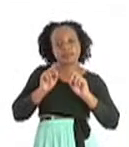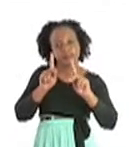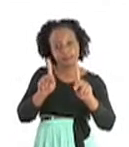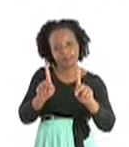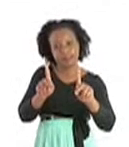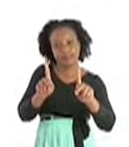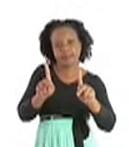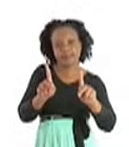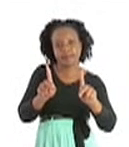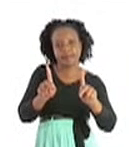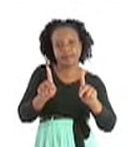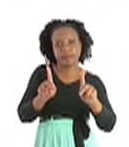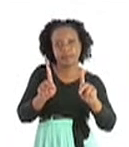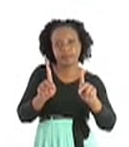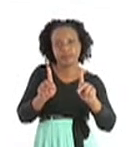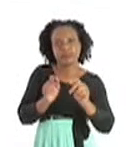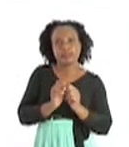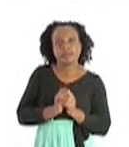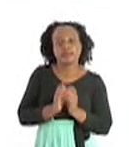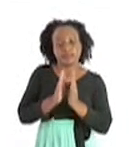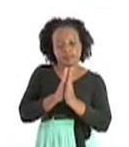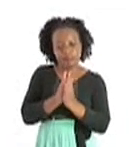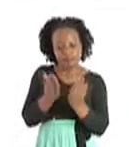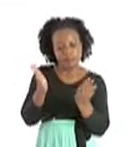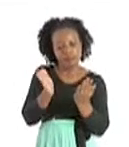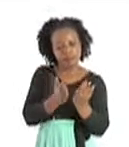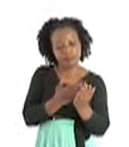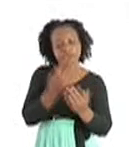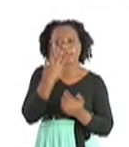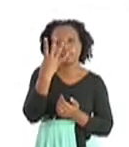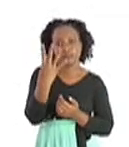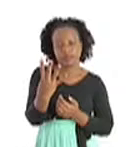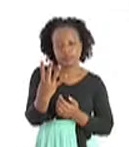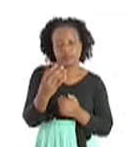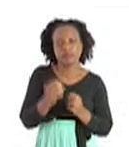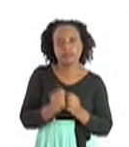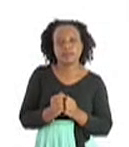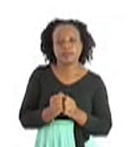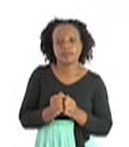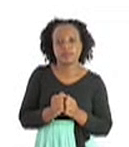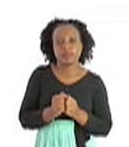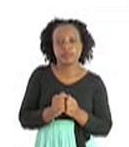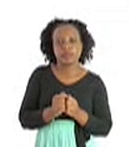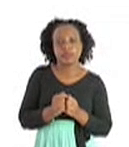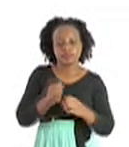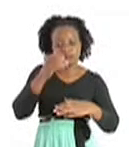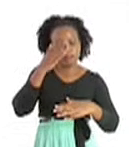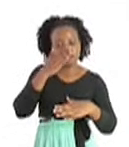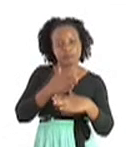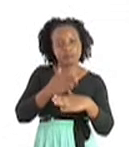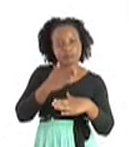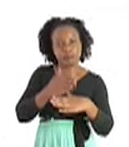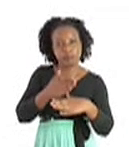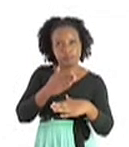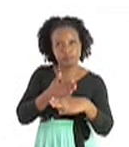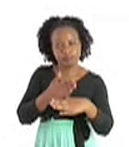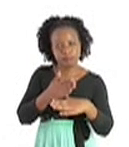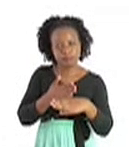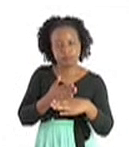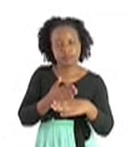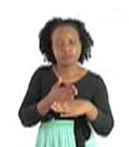Okay, I want you to look on page 4. On page 4, there is an activity that you're going to